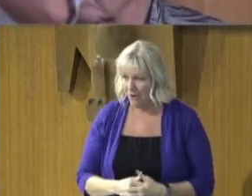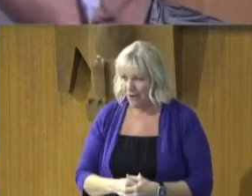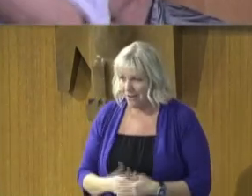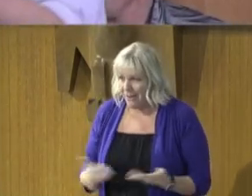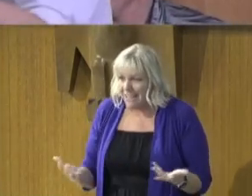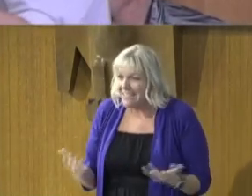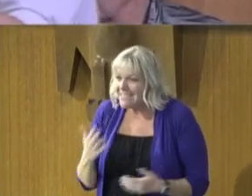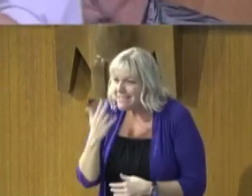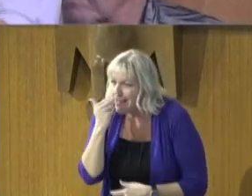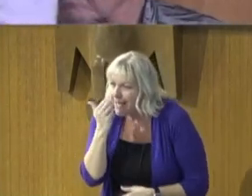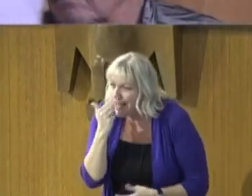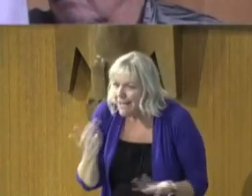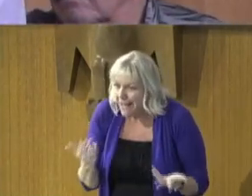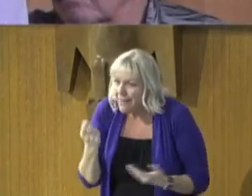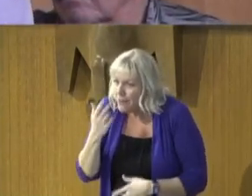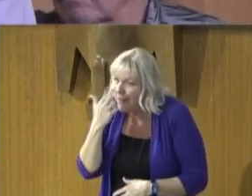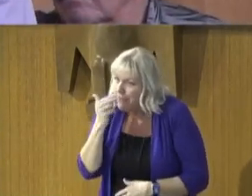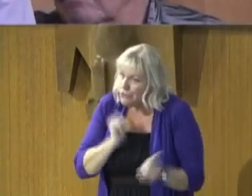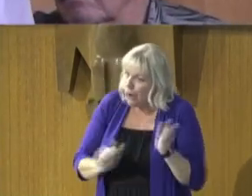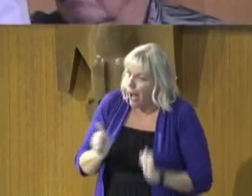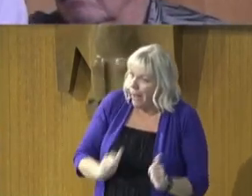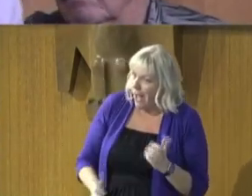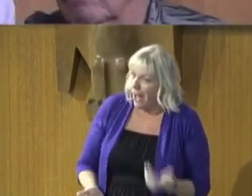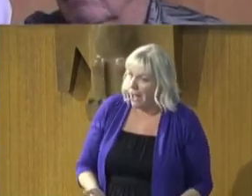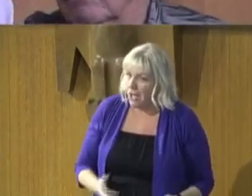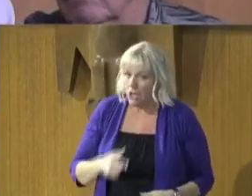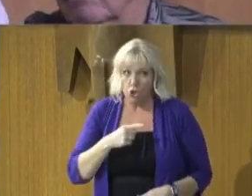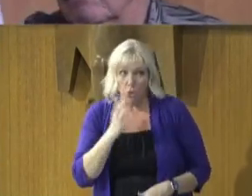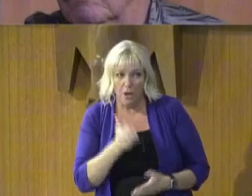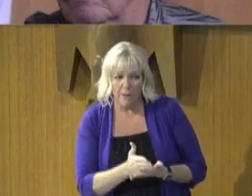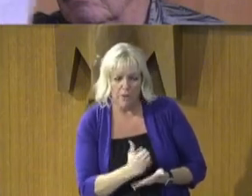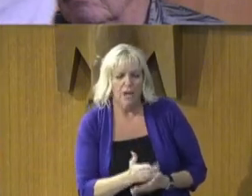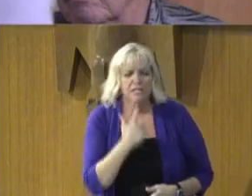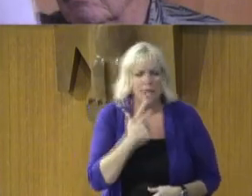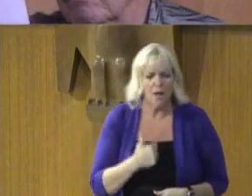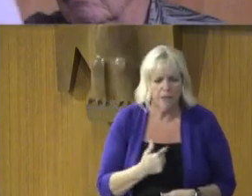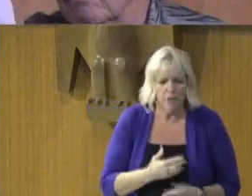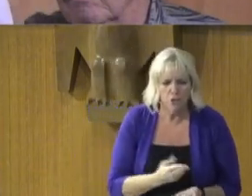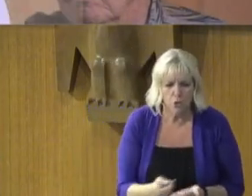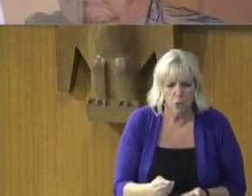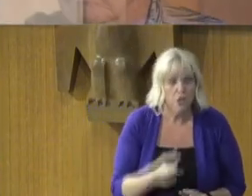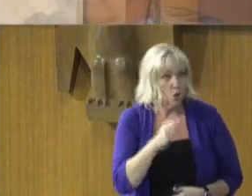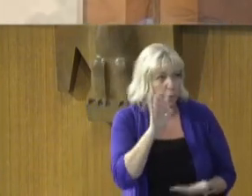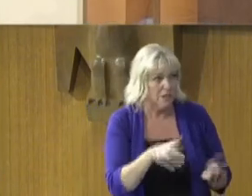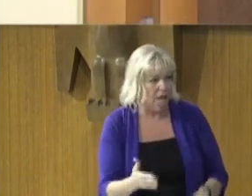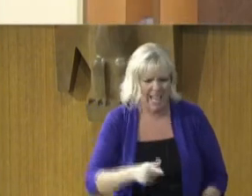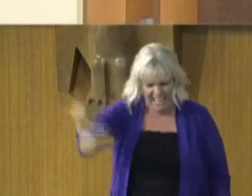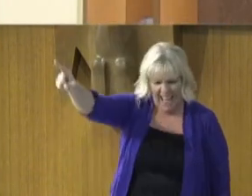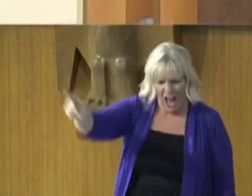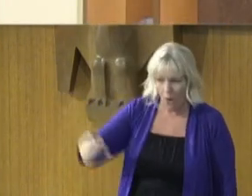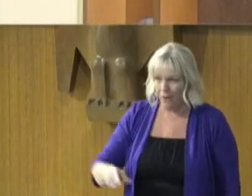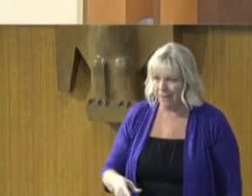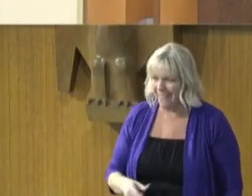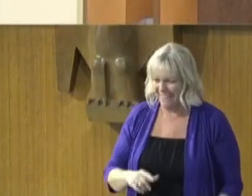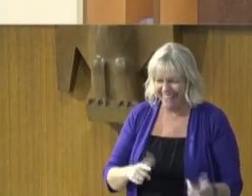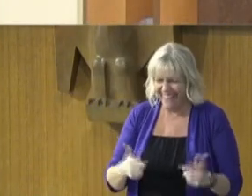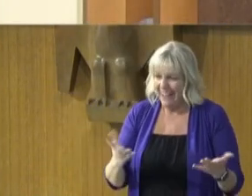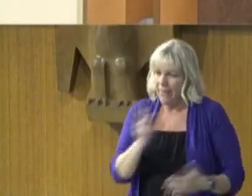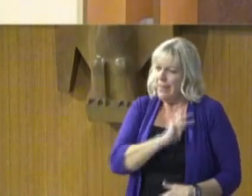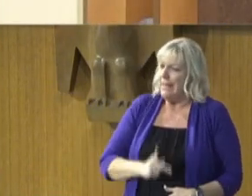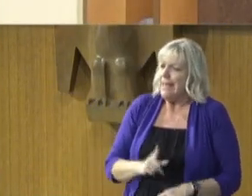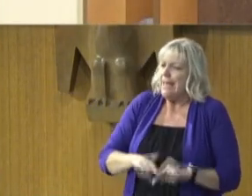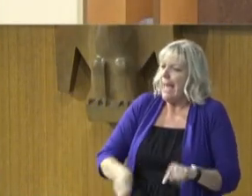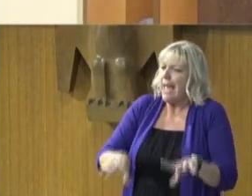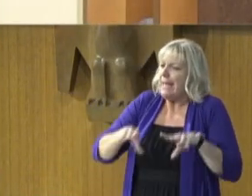this hilarious scene, right? You're going to be all right. Tell me the truth. You're going to die. Get out of here. The king can't